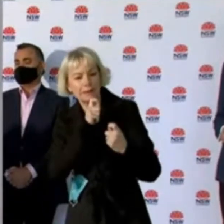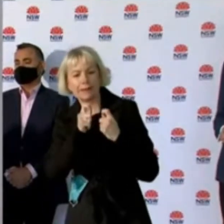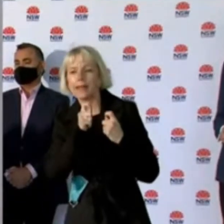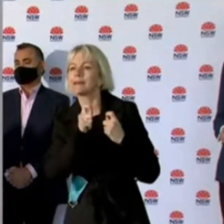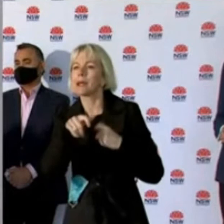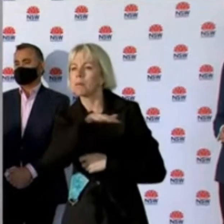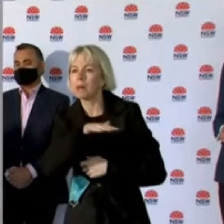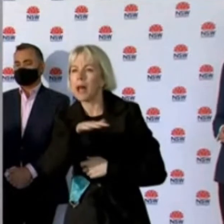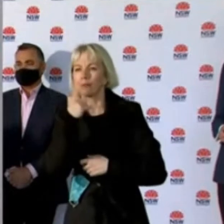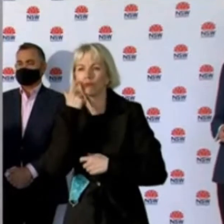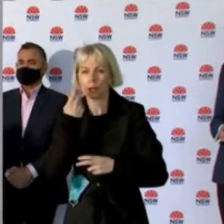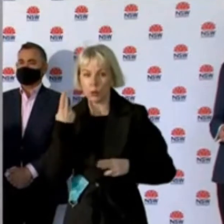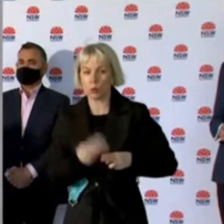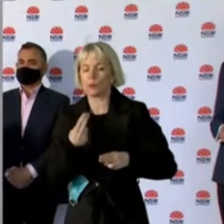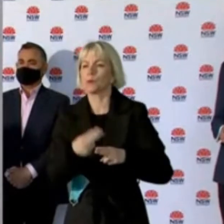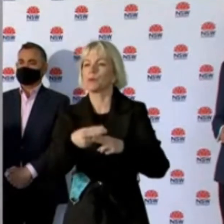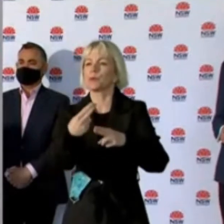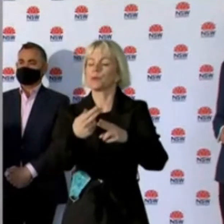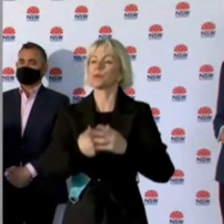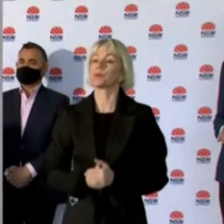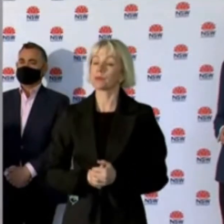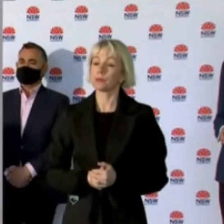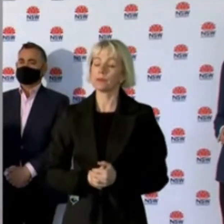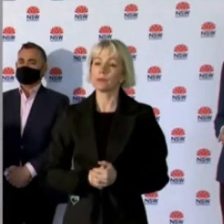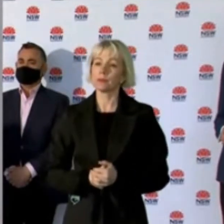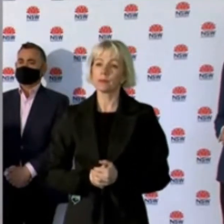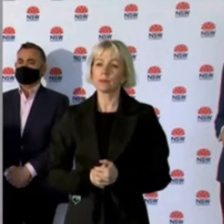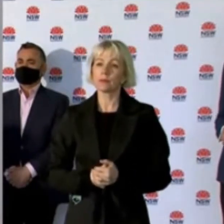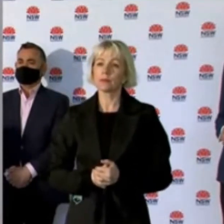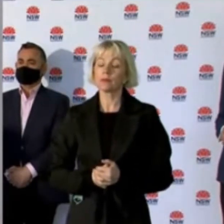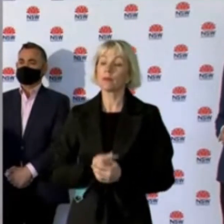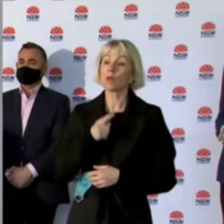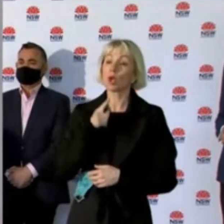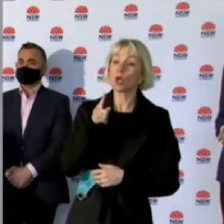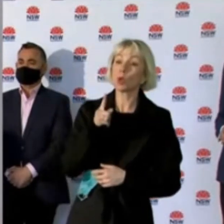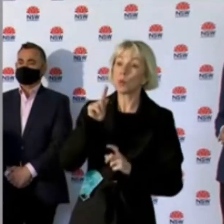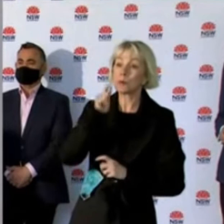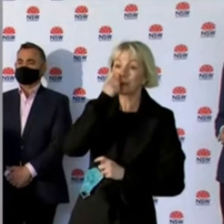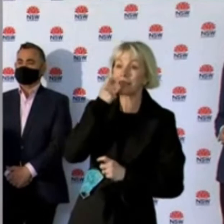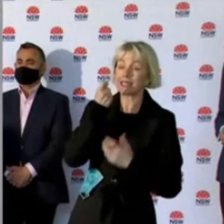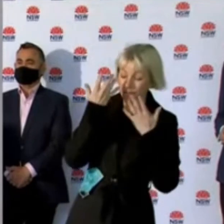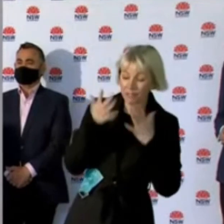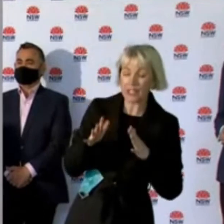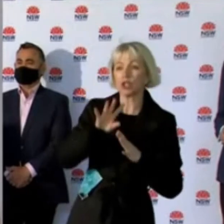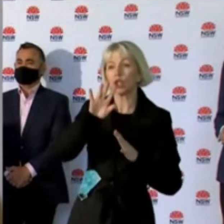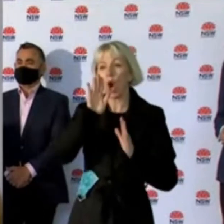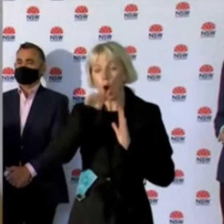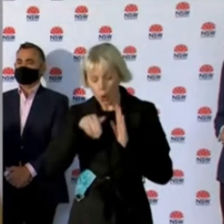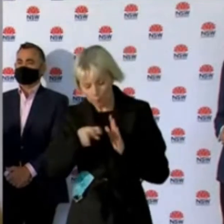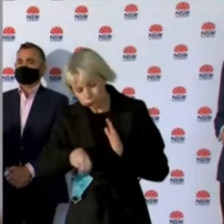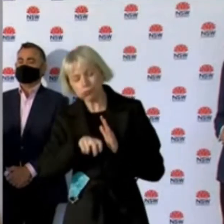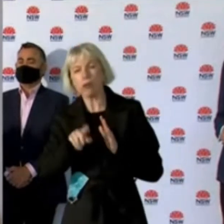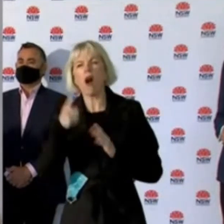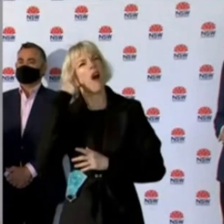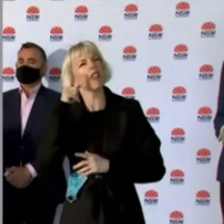that private providers has asked us to say is, please don't ring them for the results of the test, because ringing them actually detracts